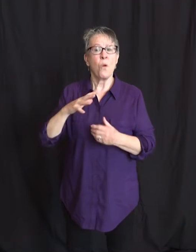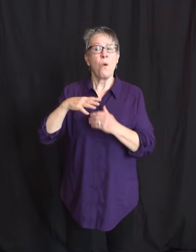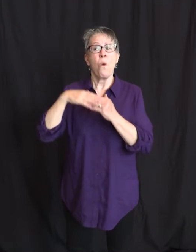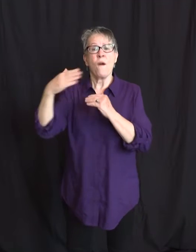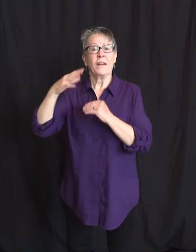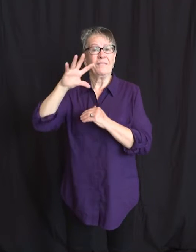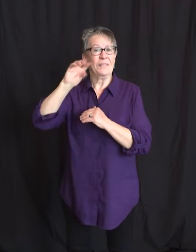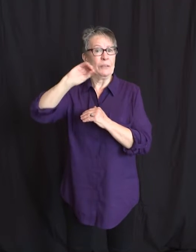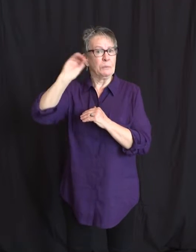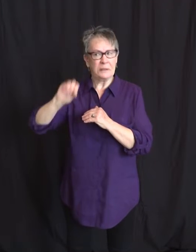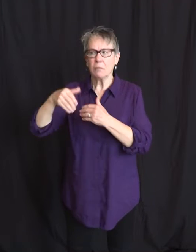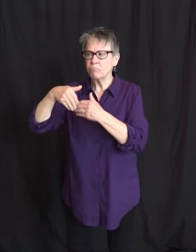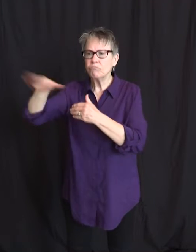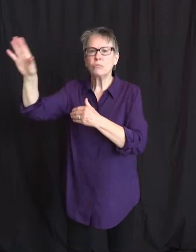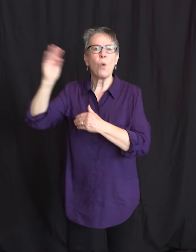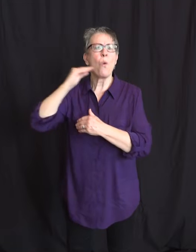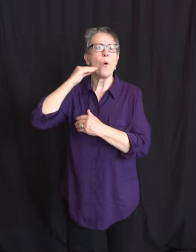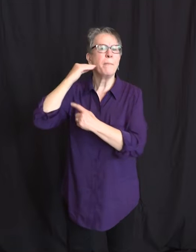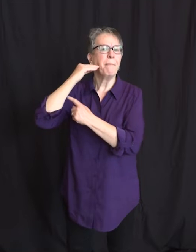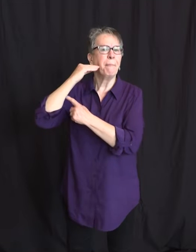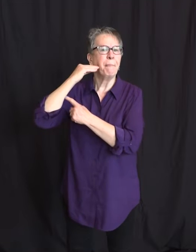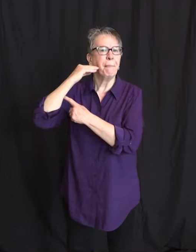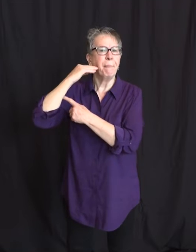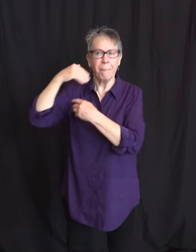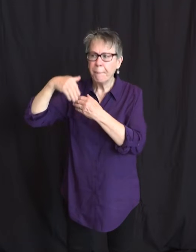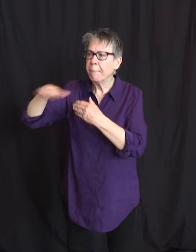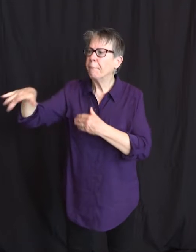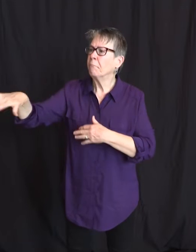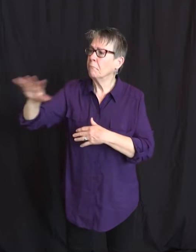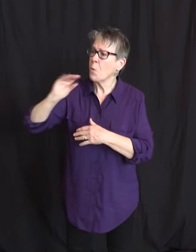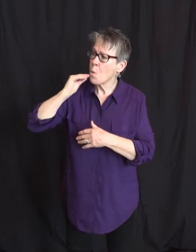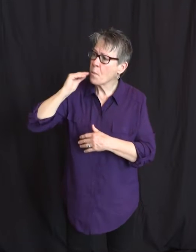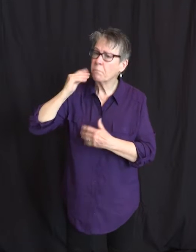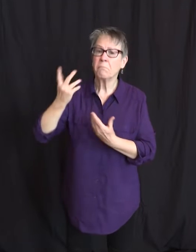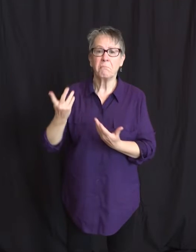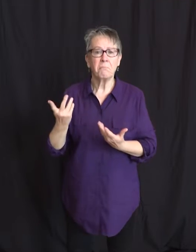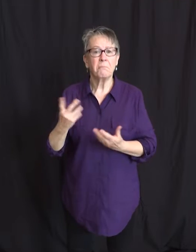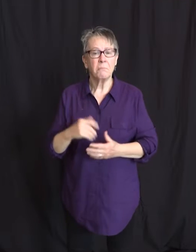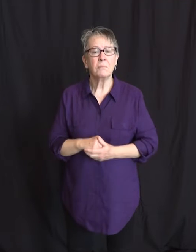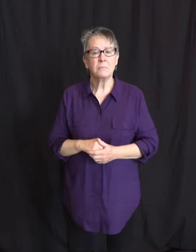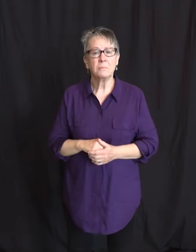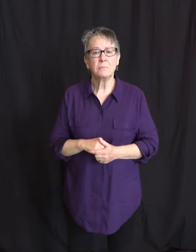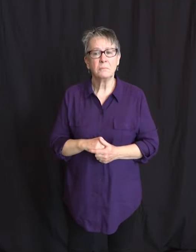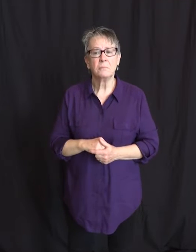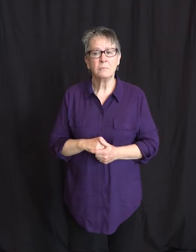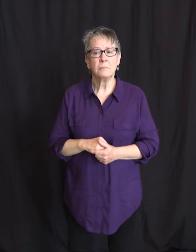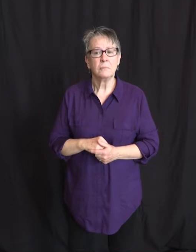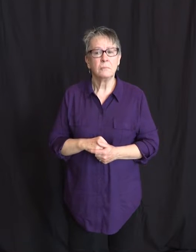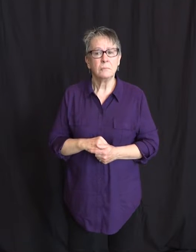now reporting cases of COVID-19, for a total of over